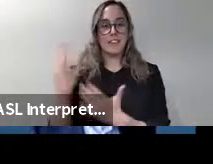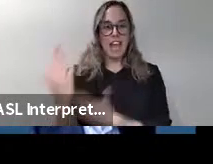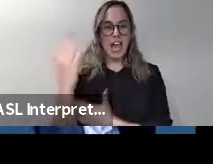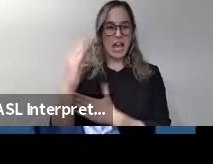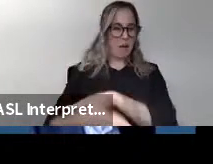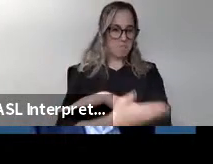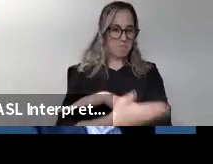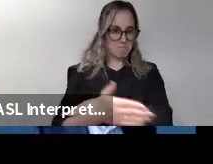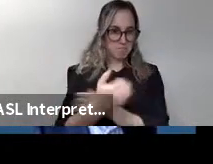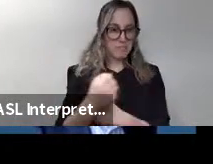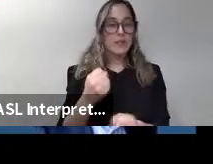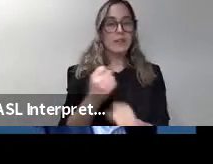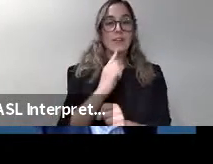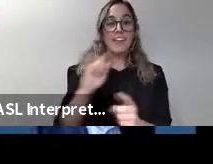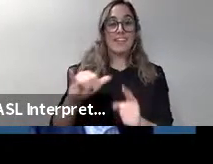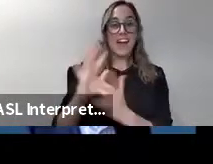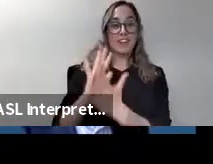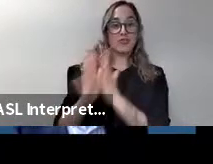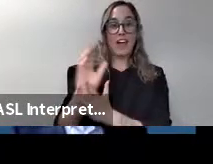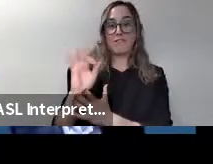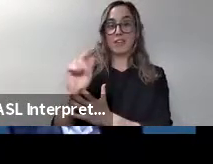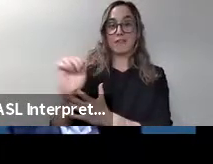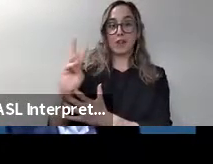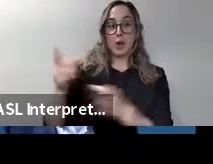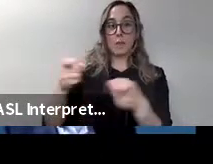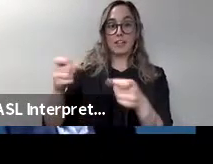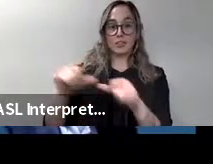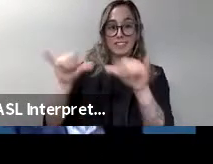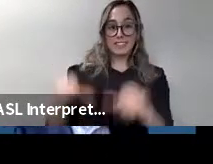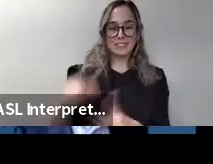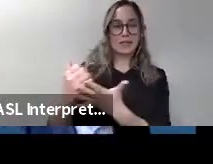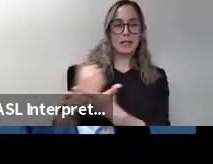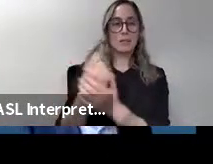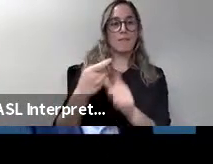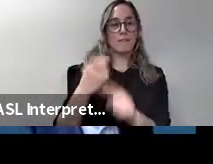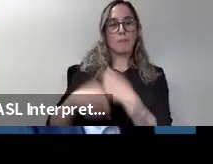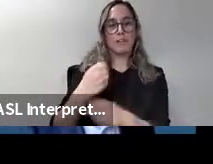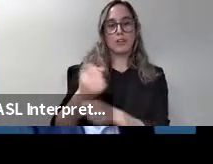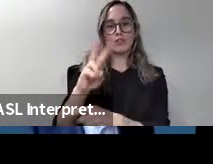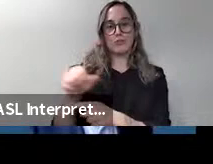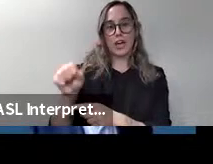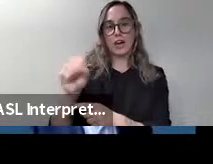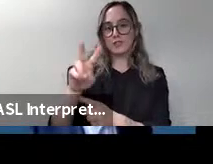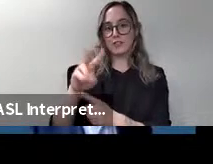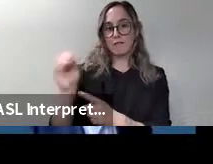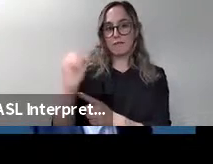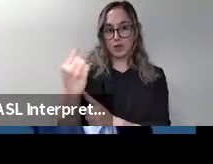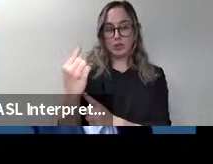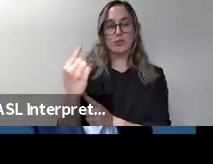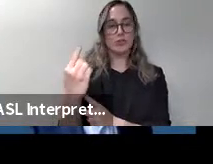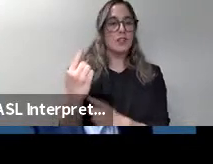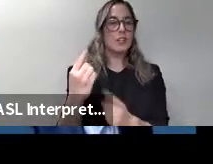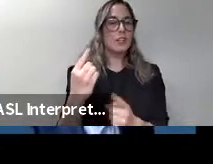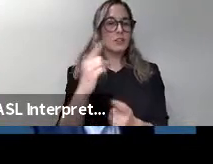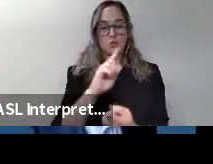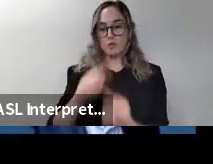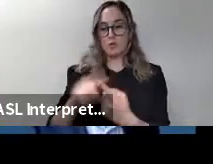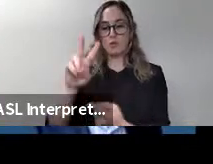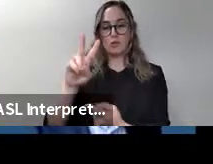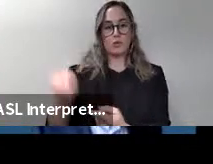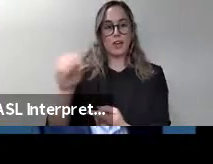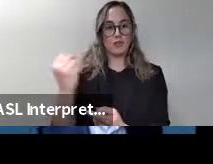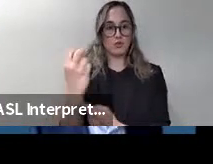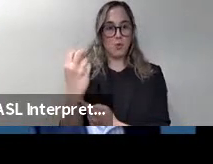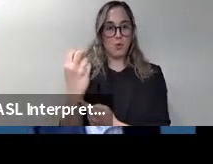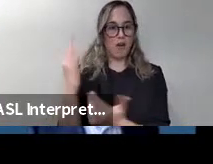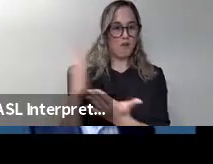from FAA's Traffic Flow Management System Counts database for November 1st, 2011 to October 31st, 2012.